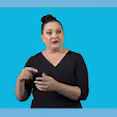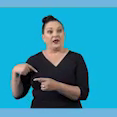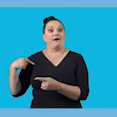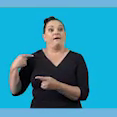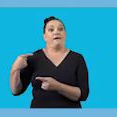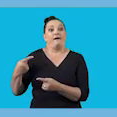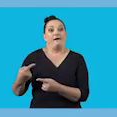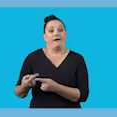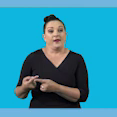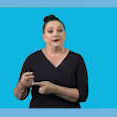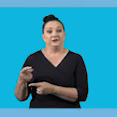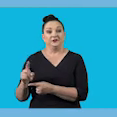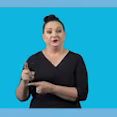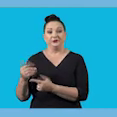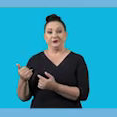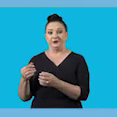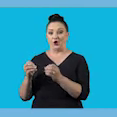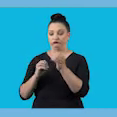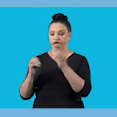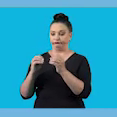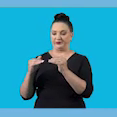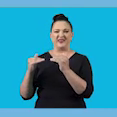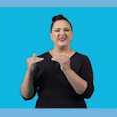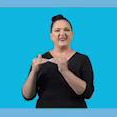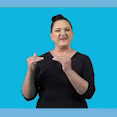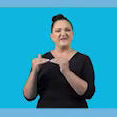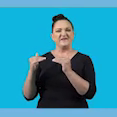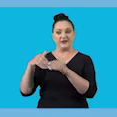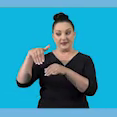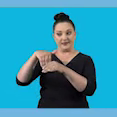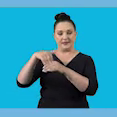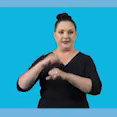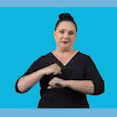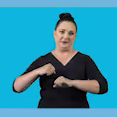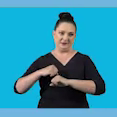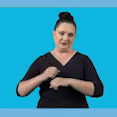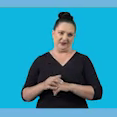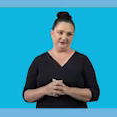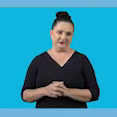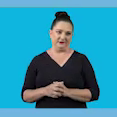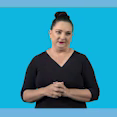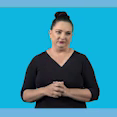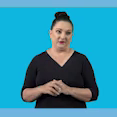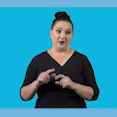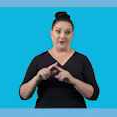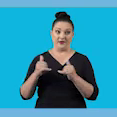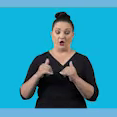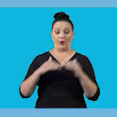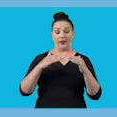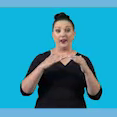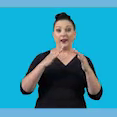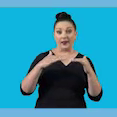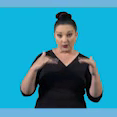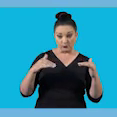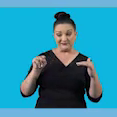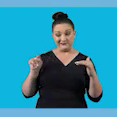means until the particles are evenly distributed within the space. We have said that this is important, that the diffusion, it